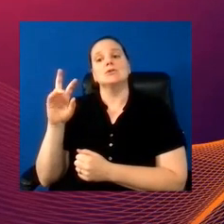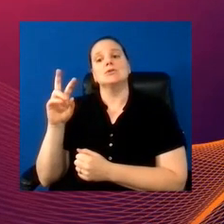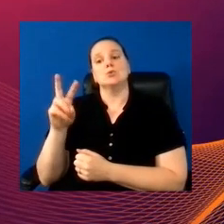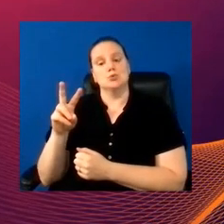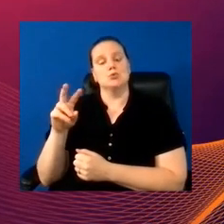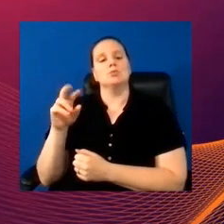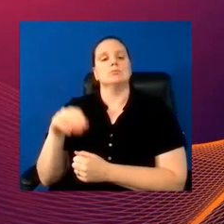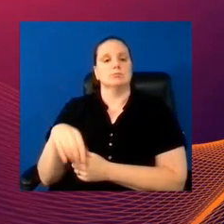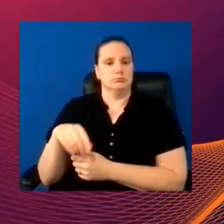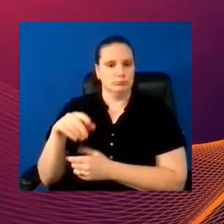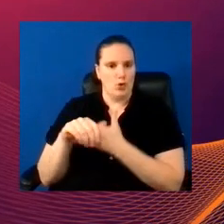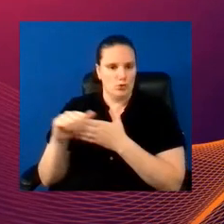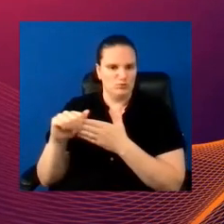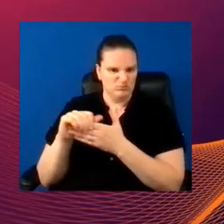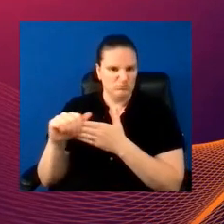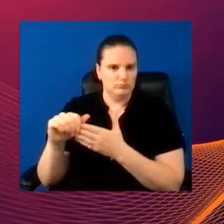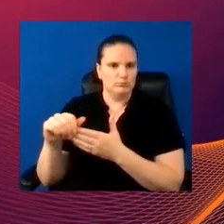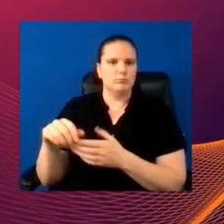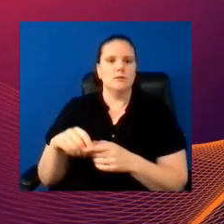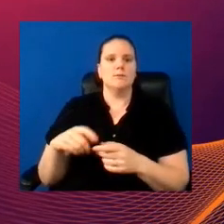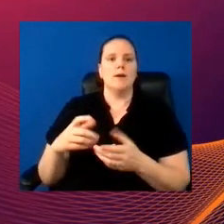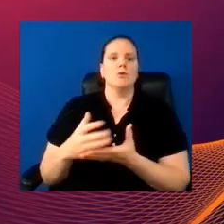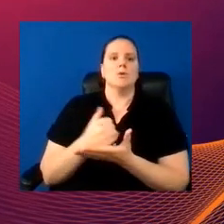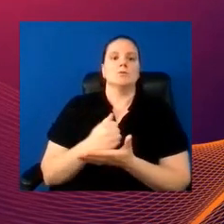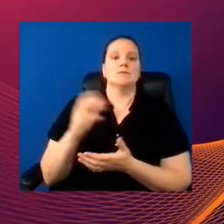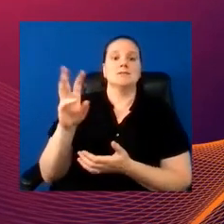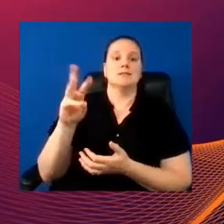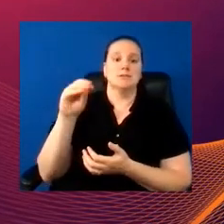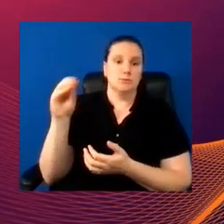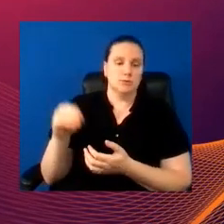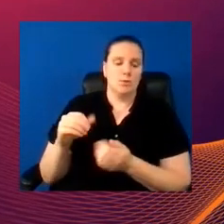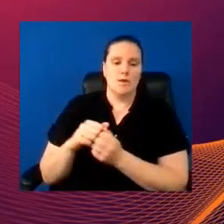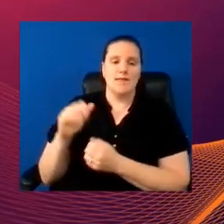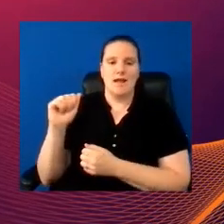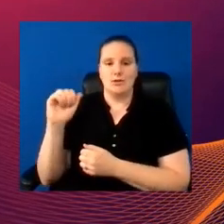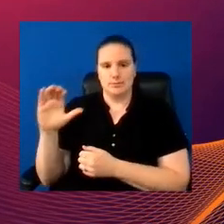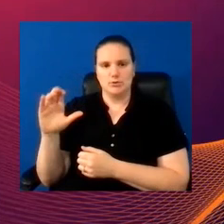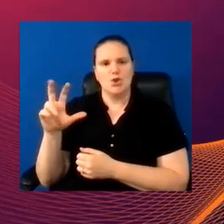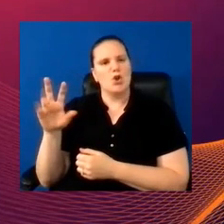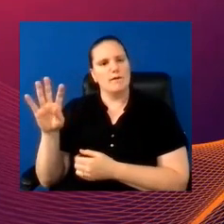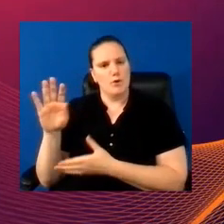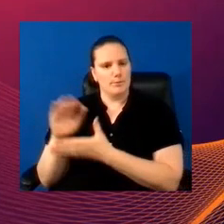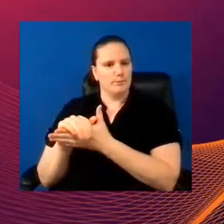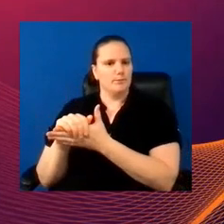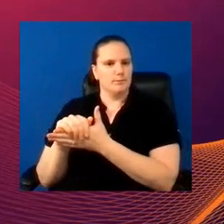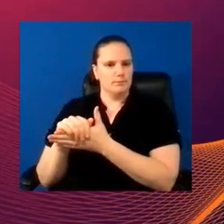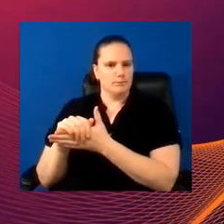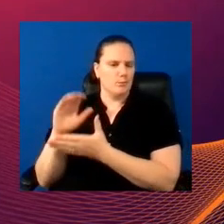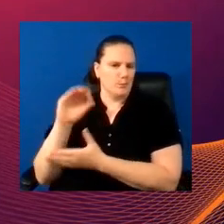gross margin without air compressor would be 60%, and with the air compressor, it would be 34%.